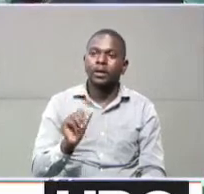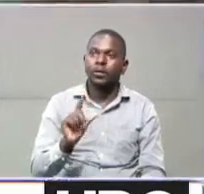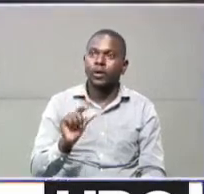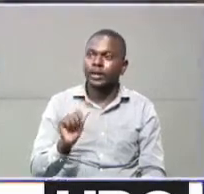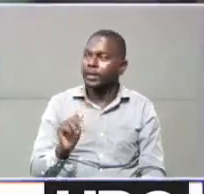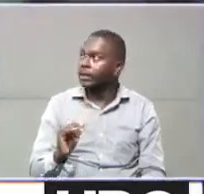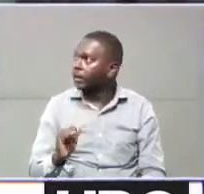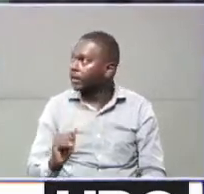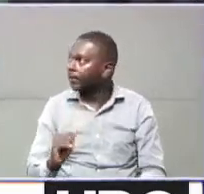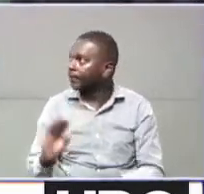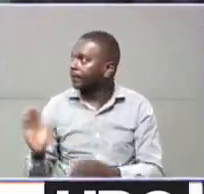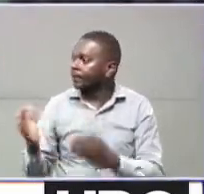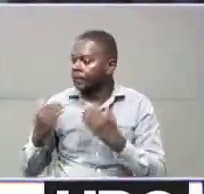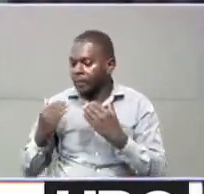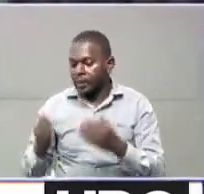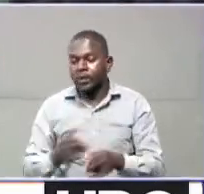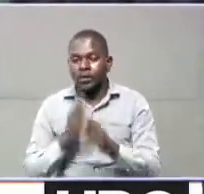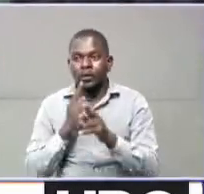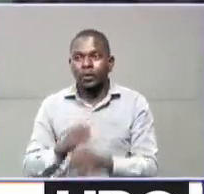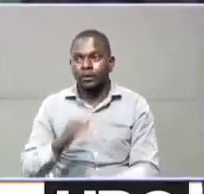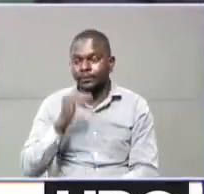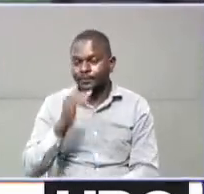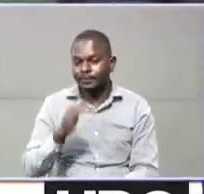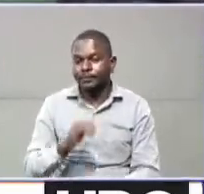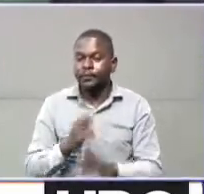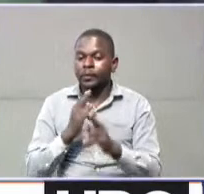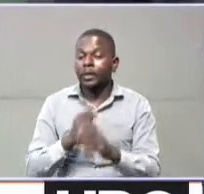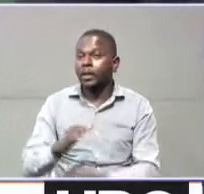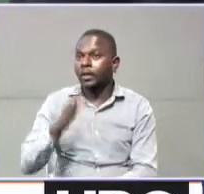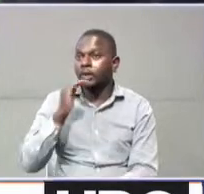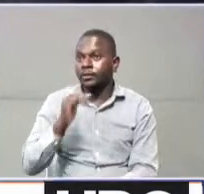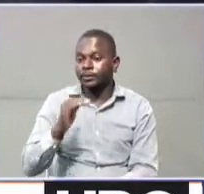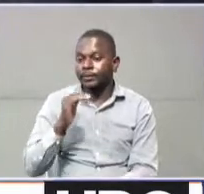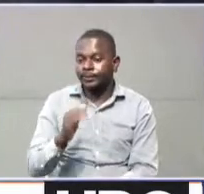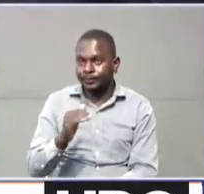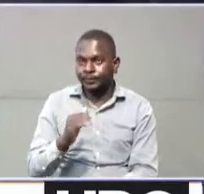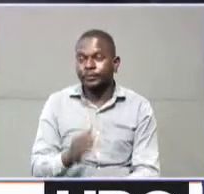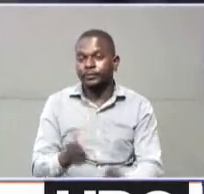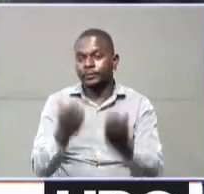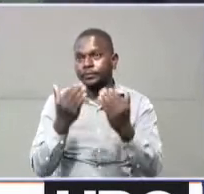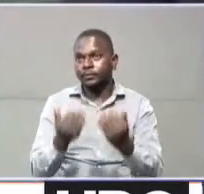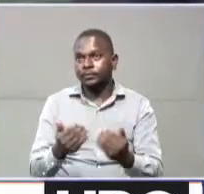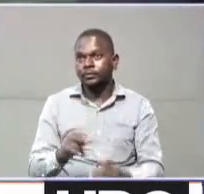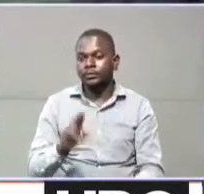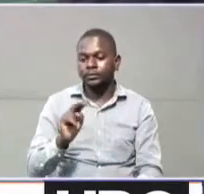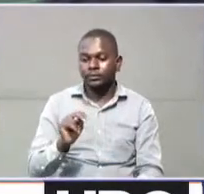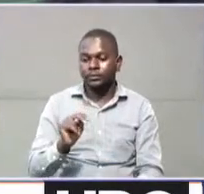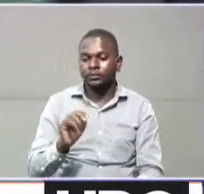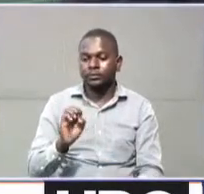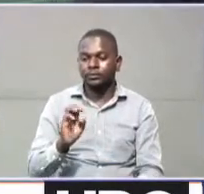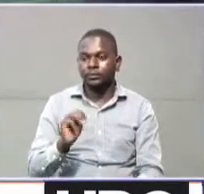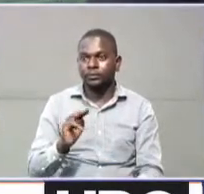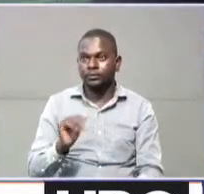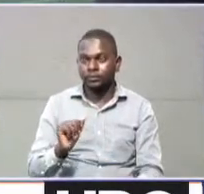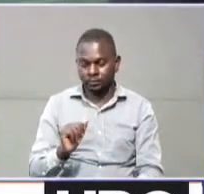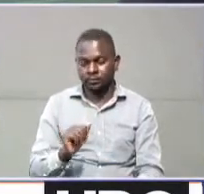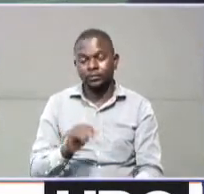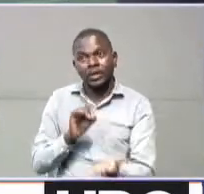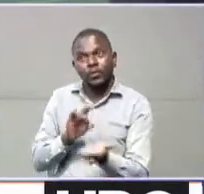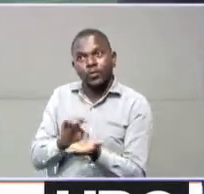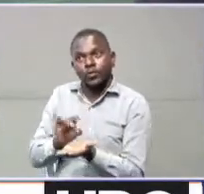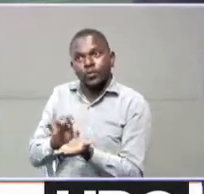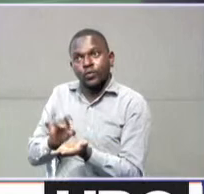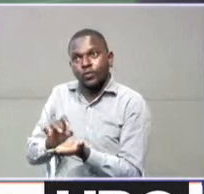thank you mr speaker right honorable speaker currently neymar is seen as evicting